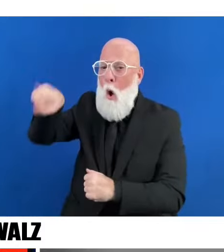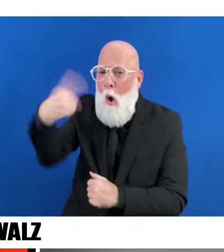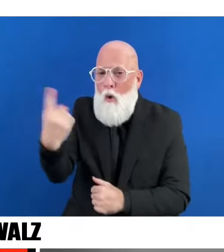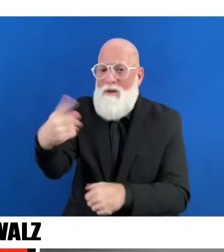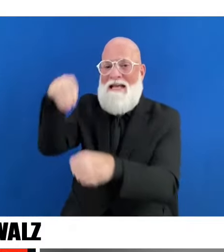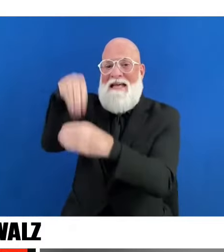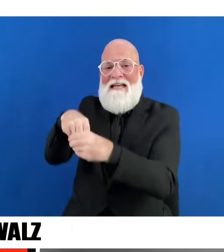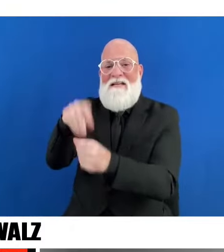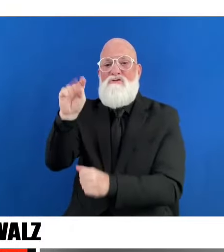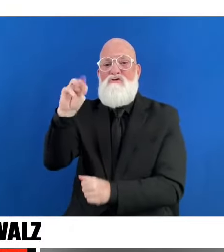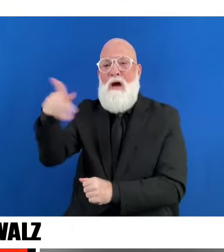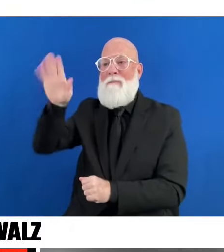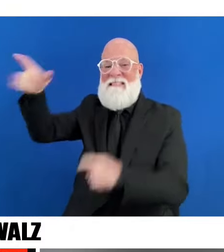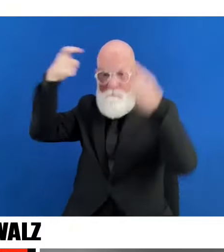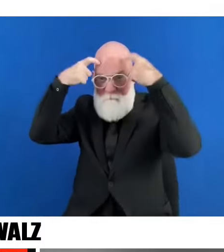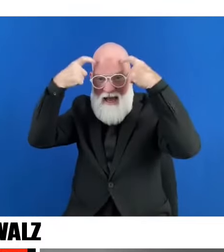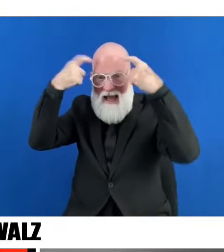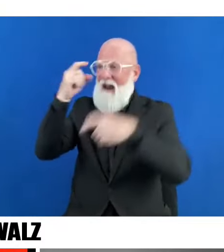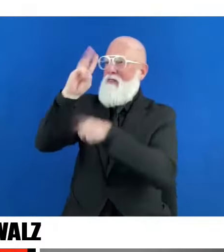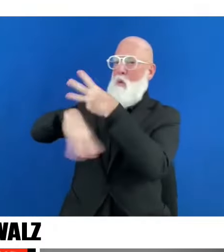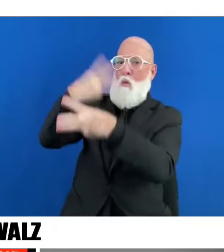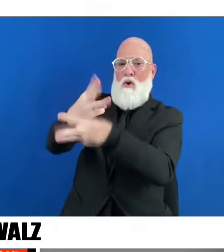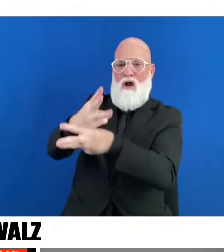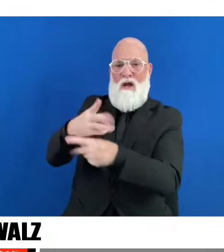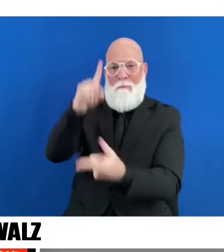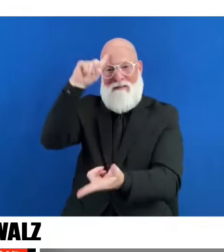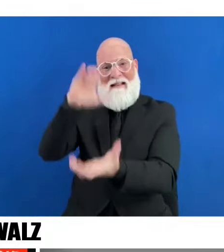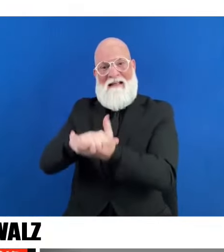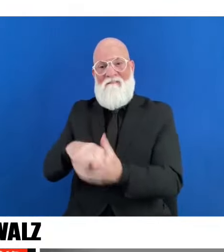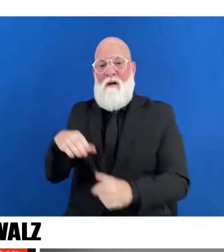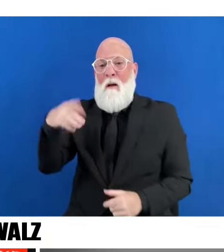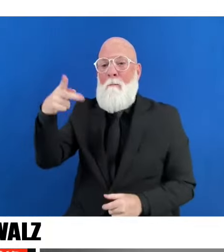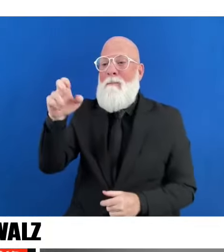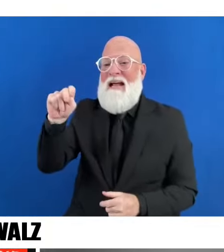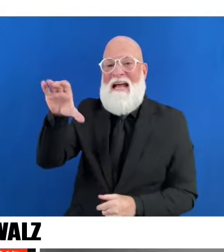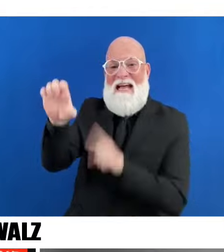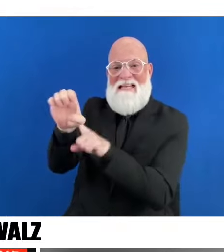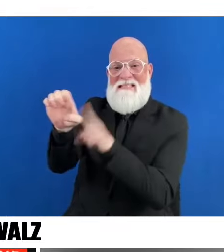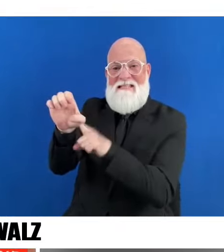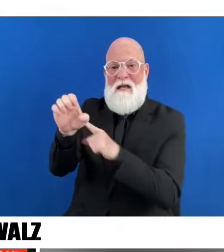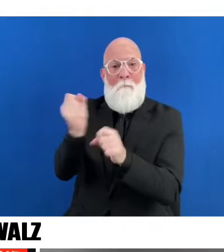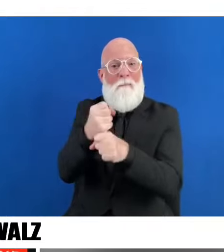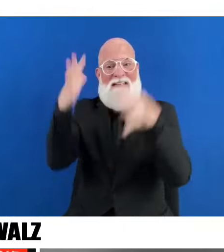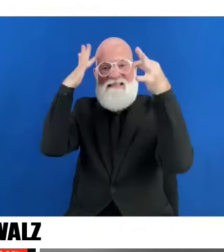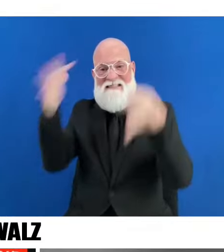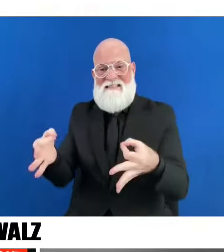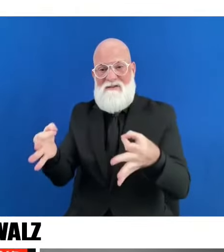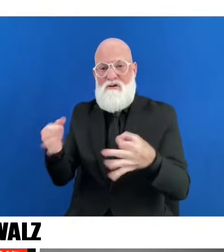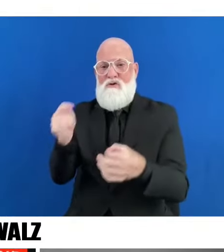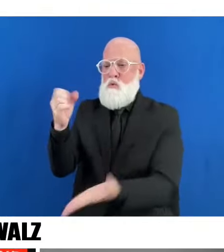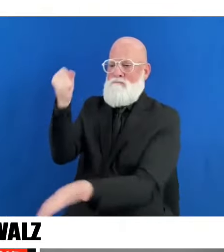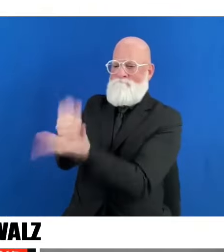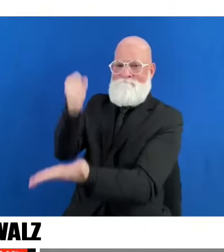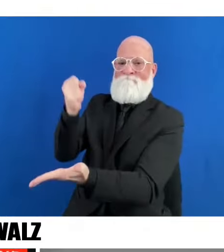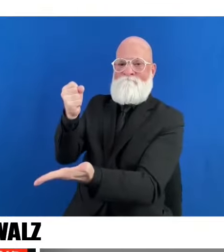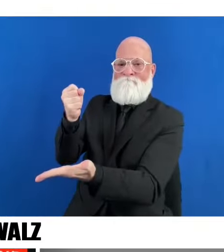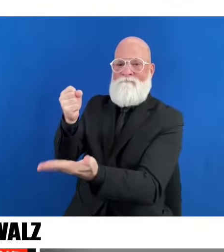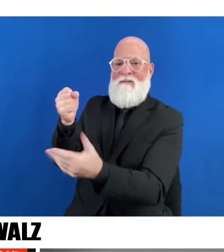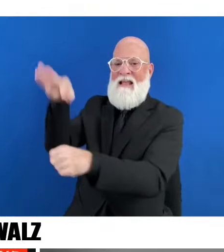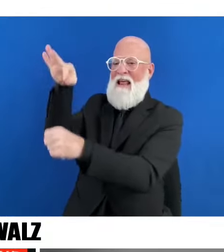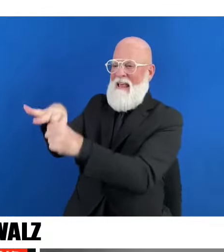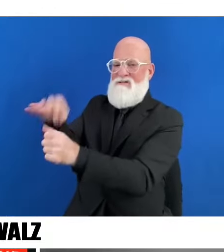look, when Mike Pence made that decision to certify that election, that's why Mike Pence isn't on this